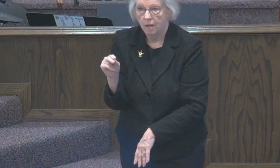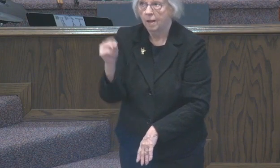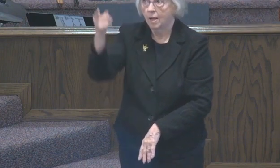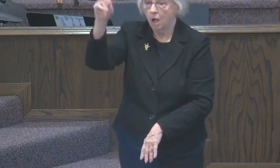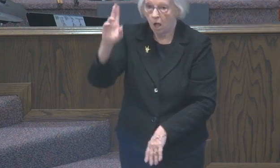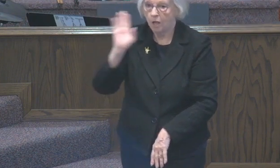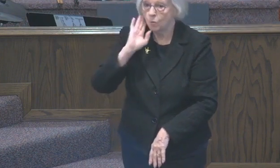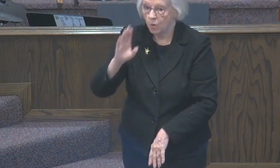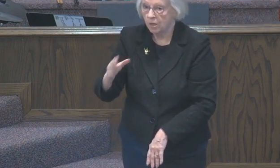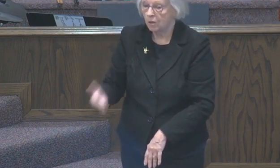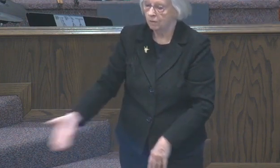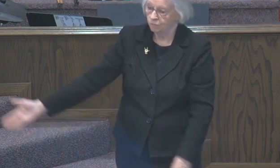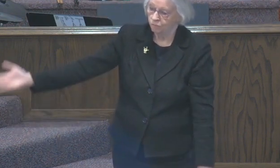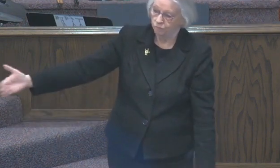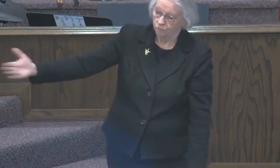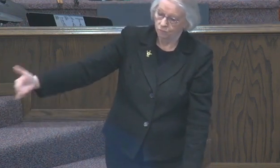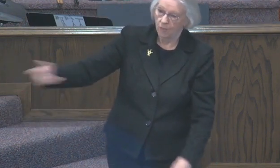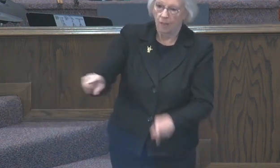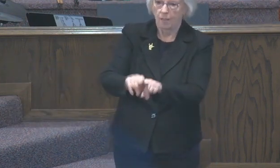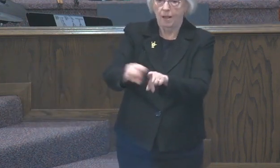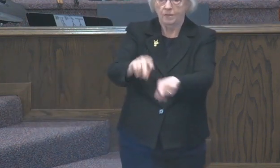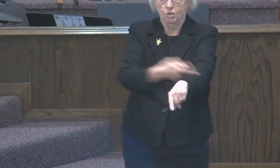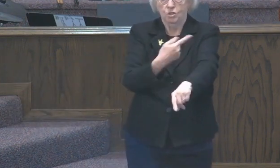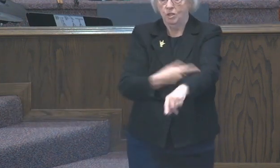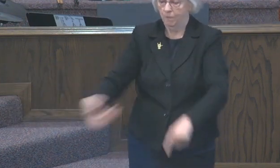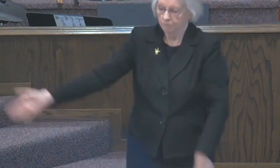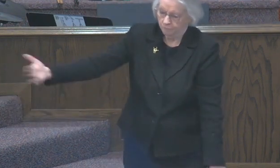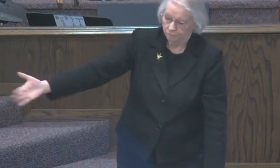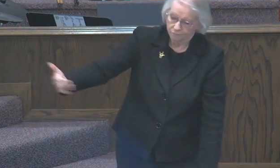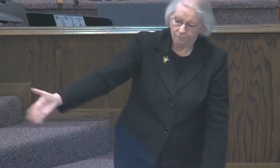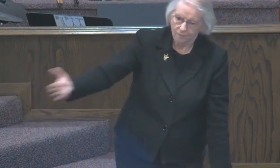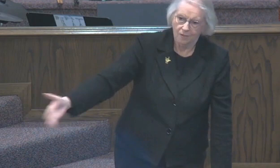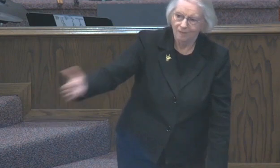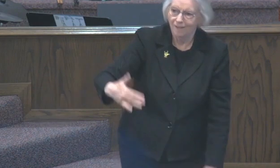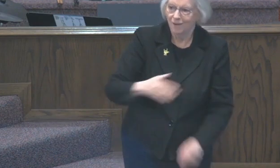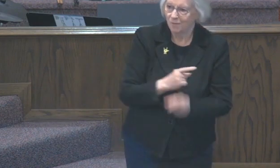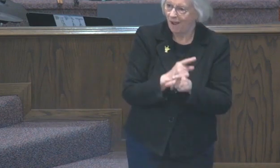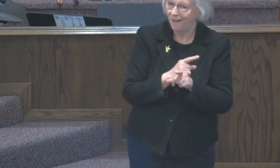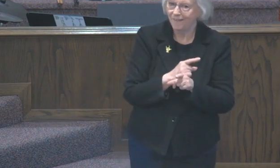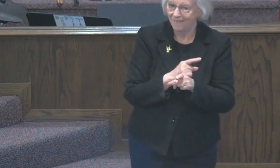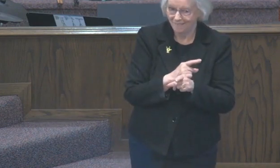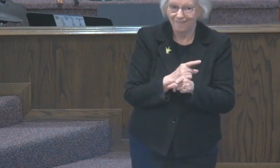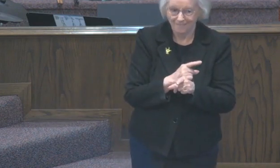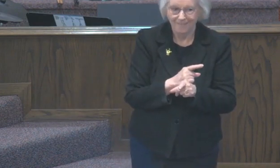are unconditional. His promises are conditional. Those are the things that I must do in order to receive the blessings.